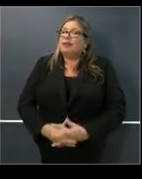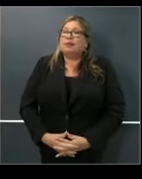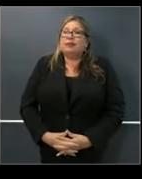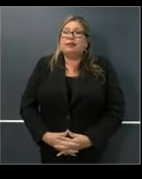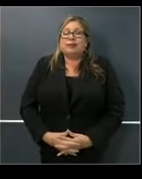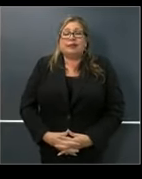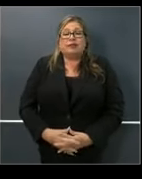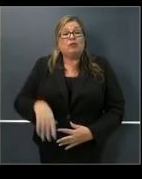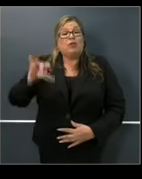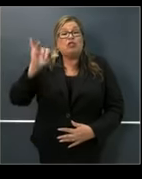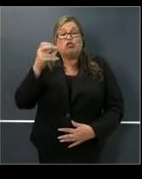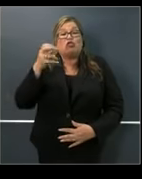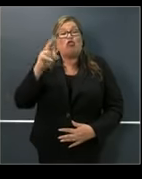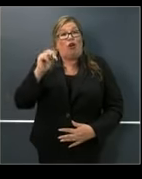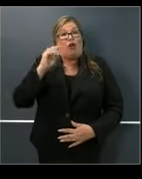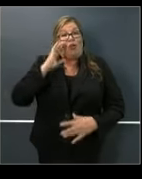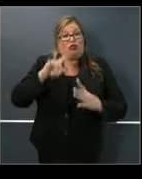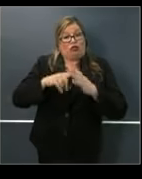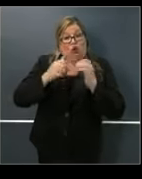John, are we going to start with you?